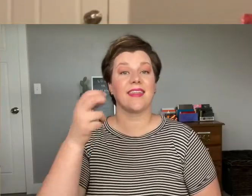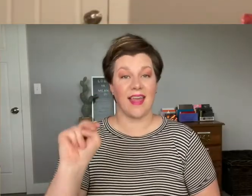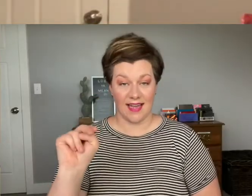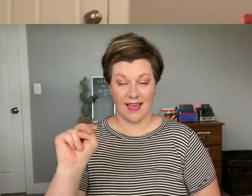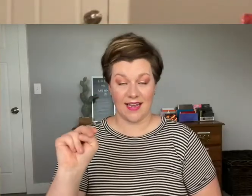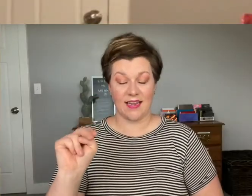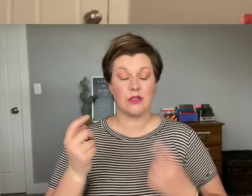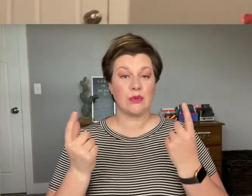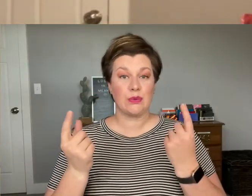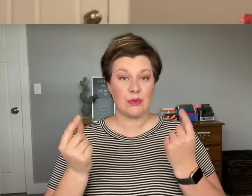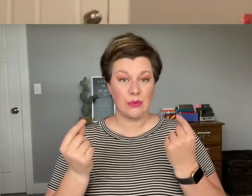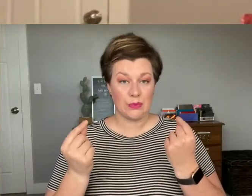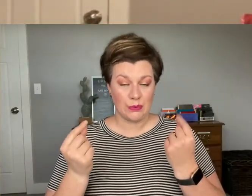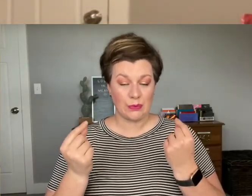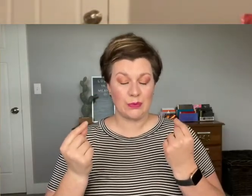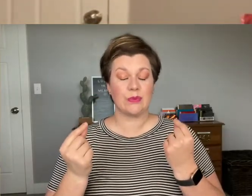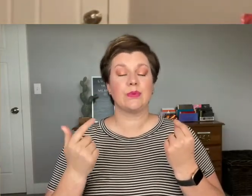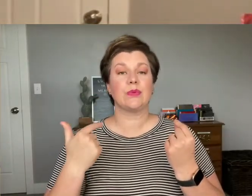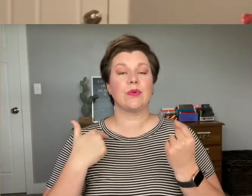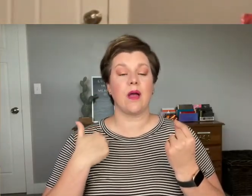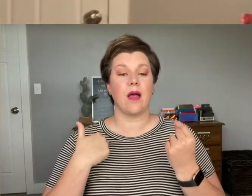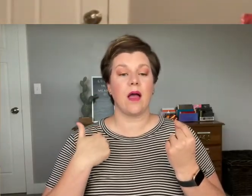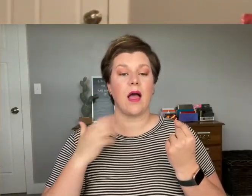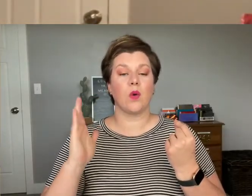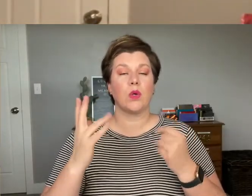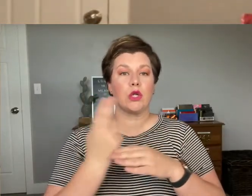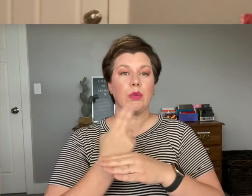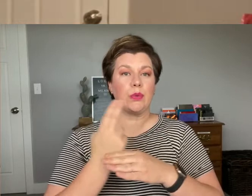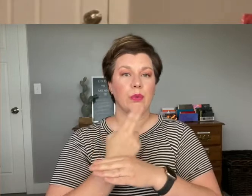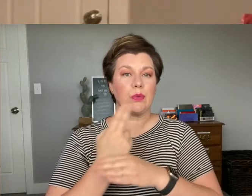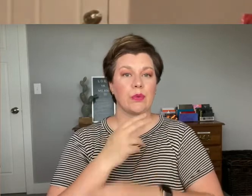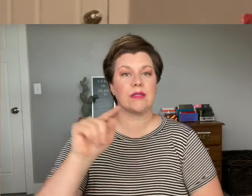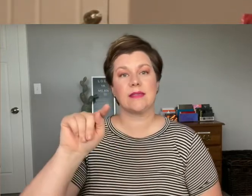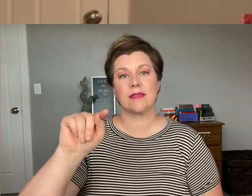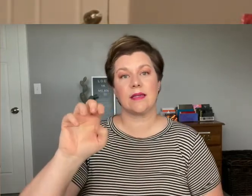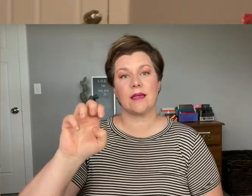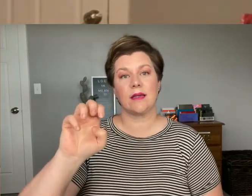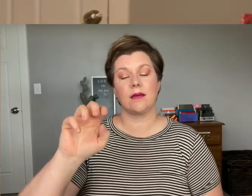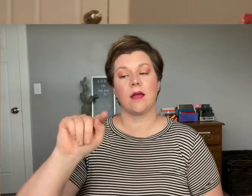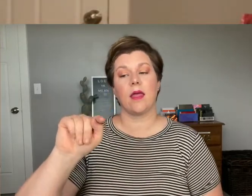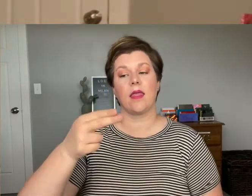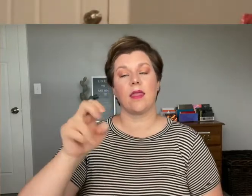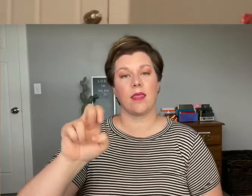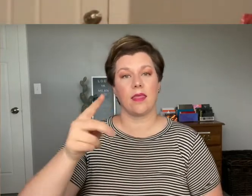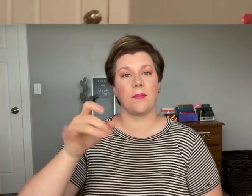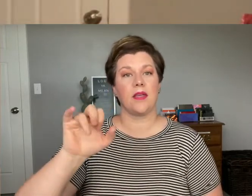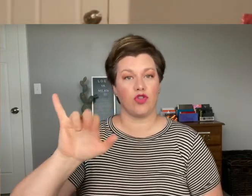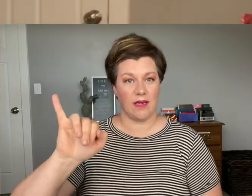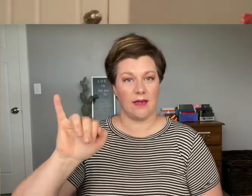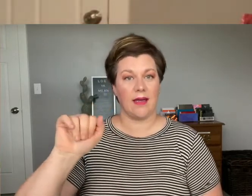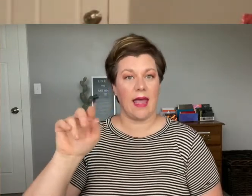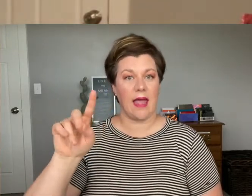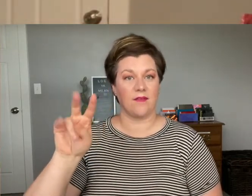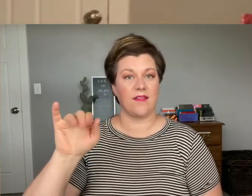And then I am going to go in with a Pore Advanced